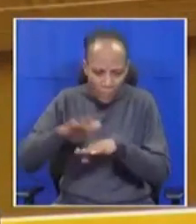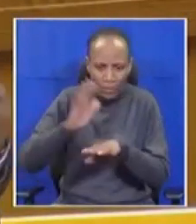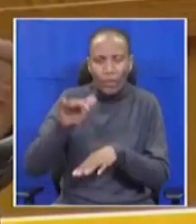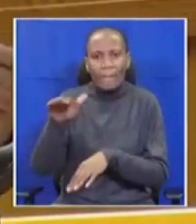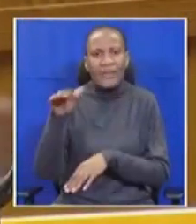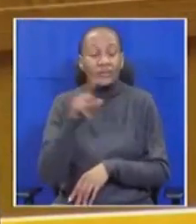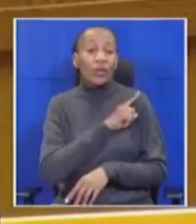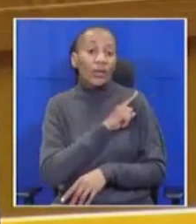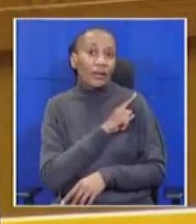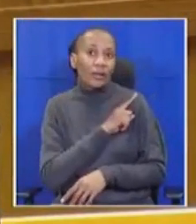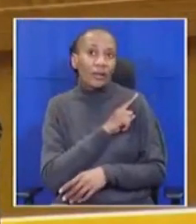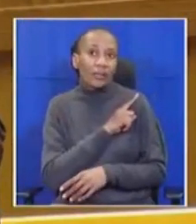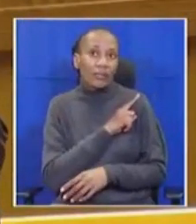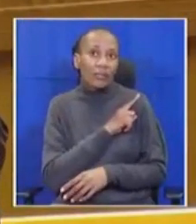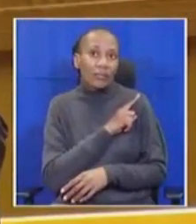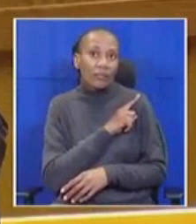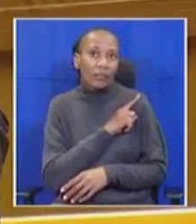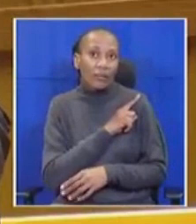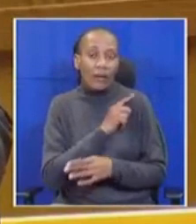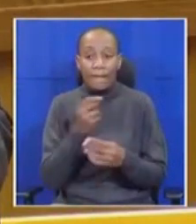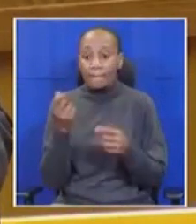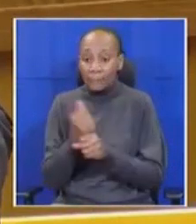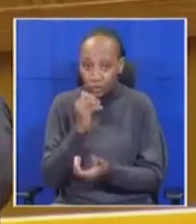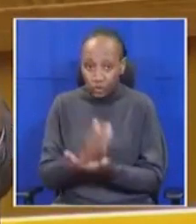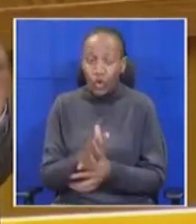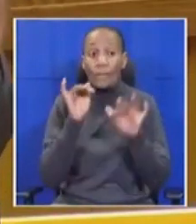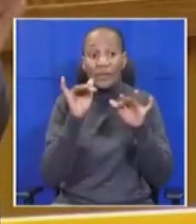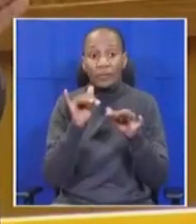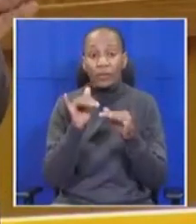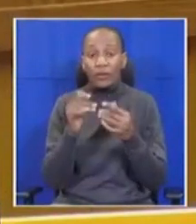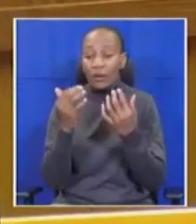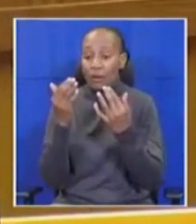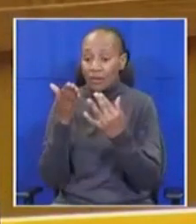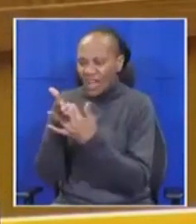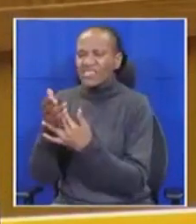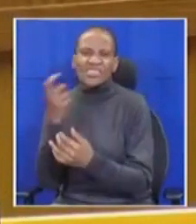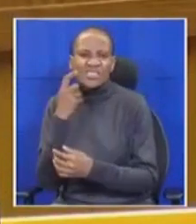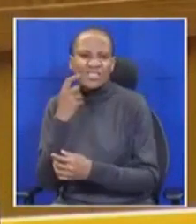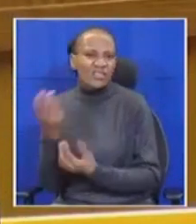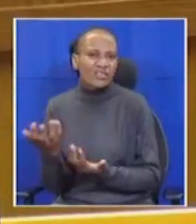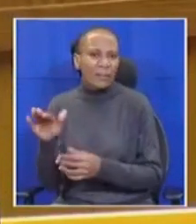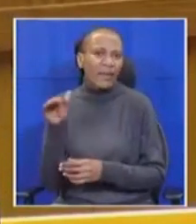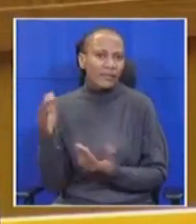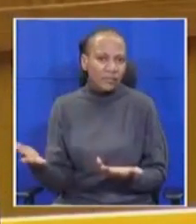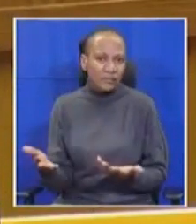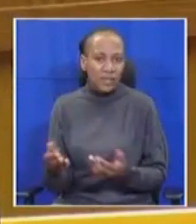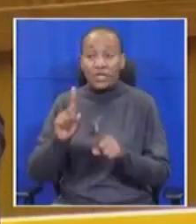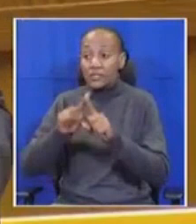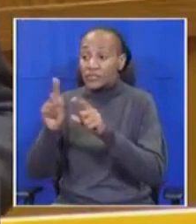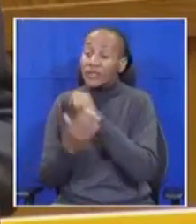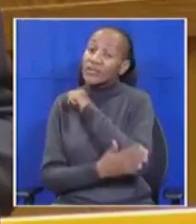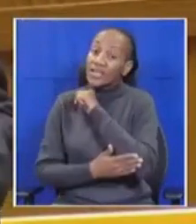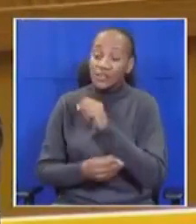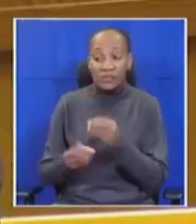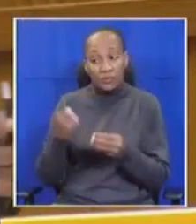so that there should be more access to funding. If you go to a number of countries, Honorable Shivambu, which I'm sure